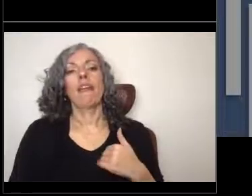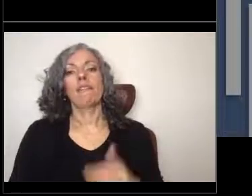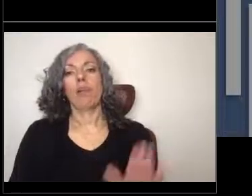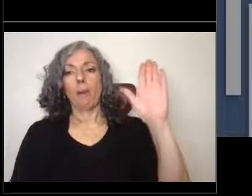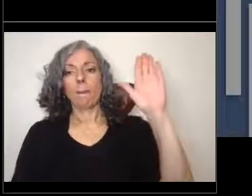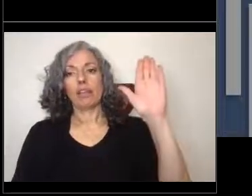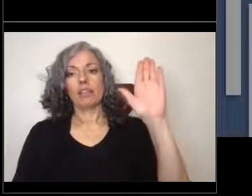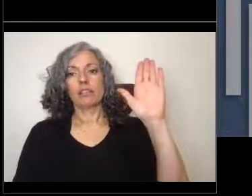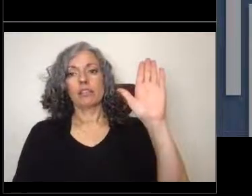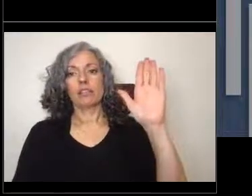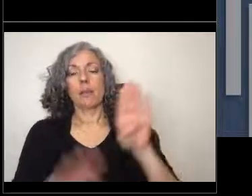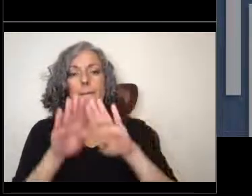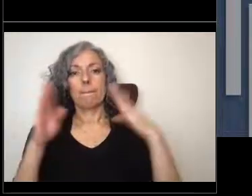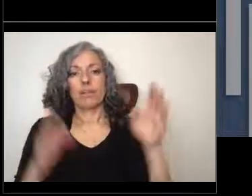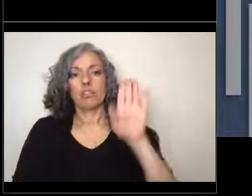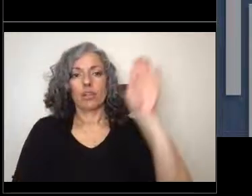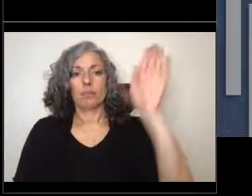Speaker Carter,